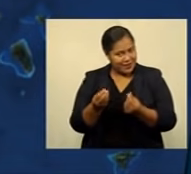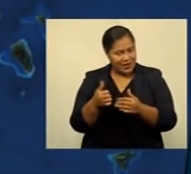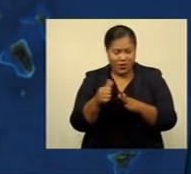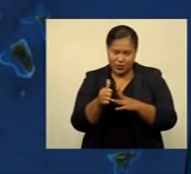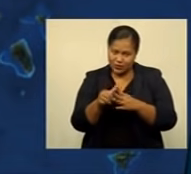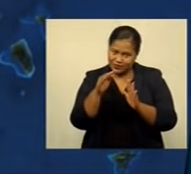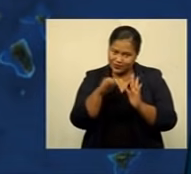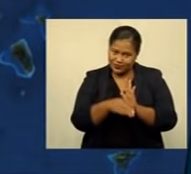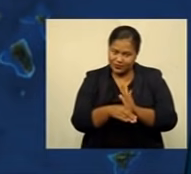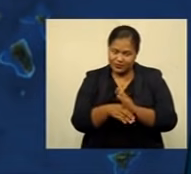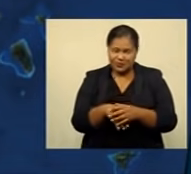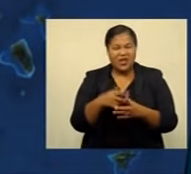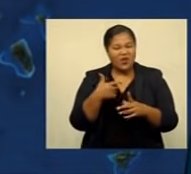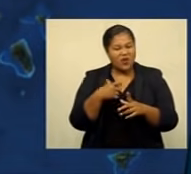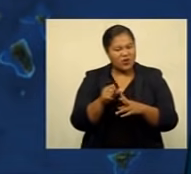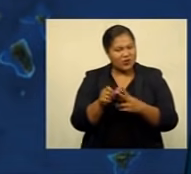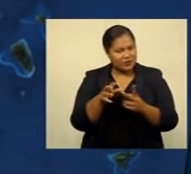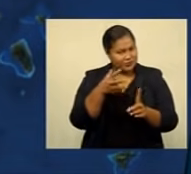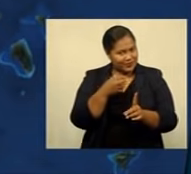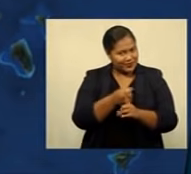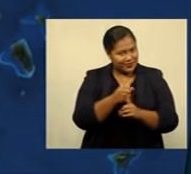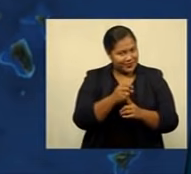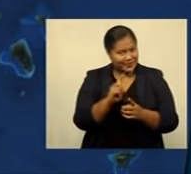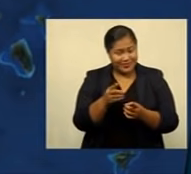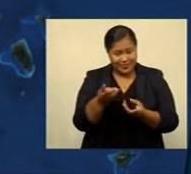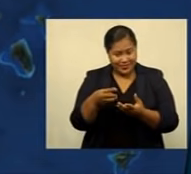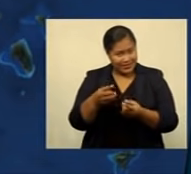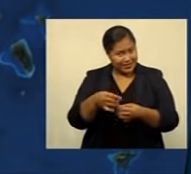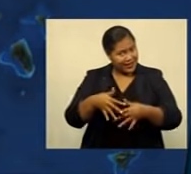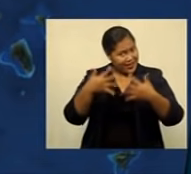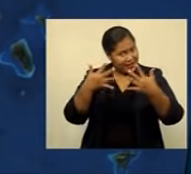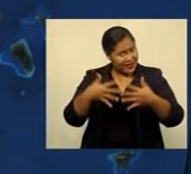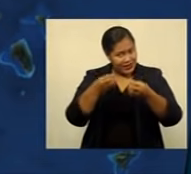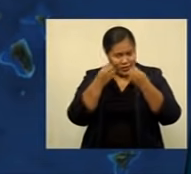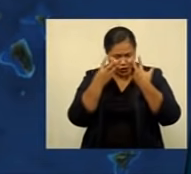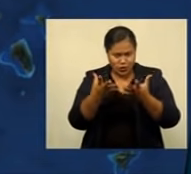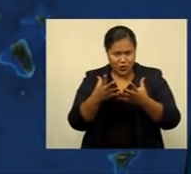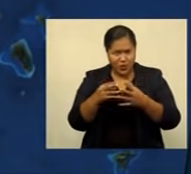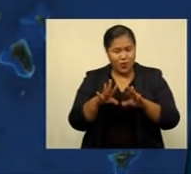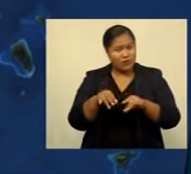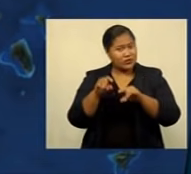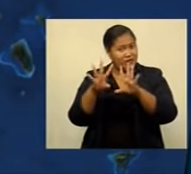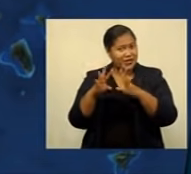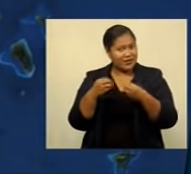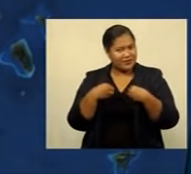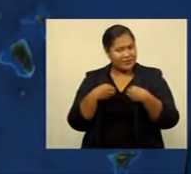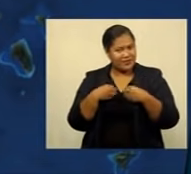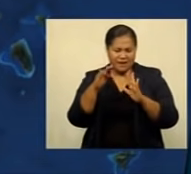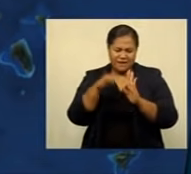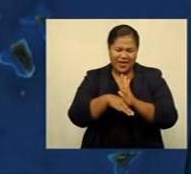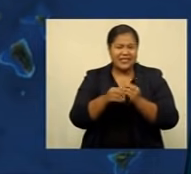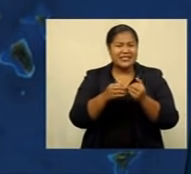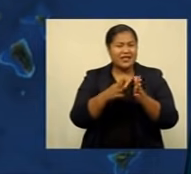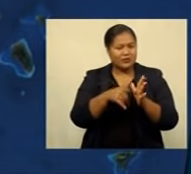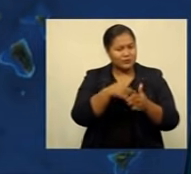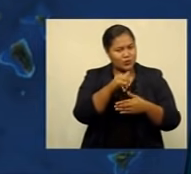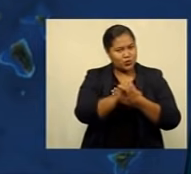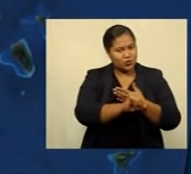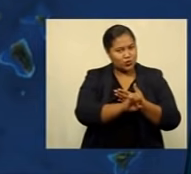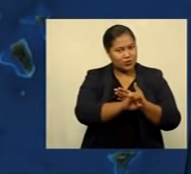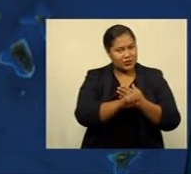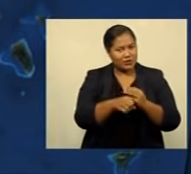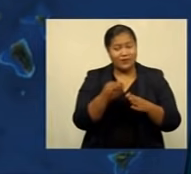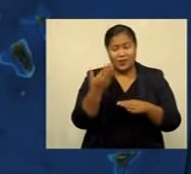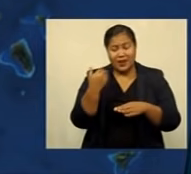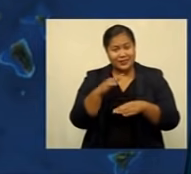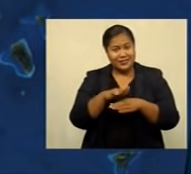was also impacted by their morning data release, which showed Australian retail sales fell in June. The retail turnover for